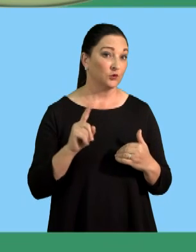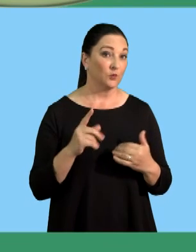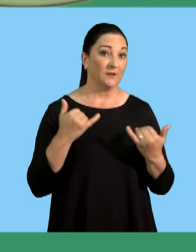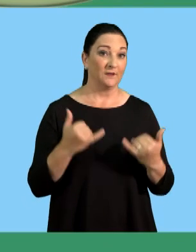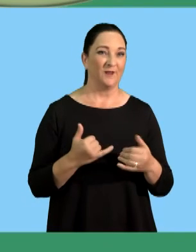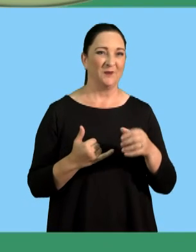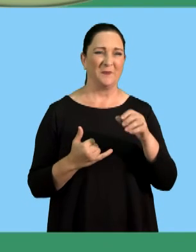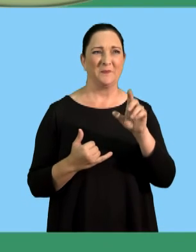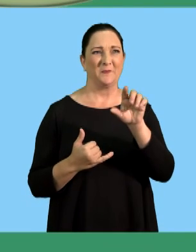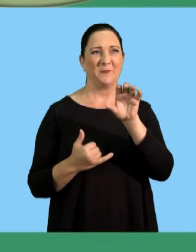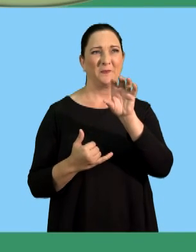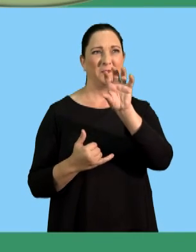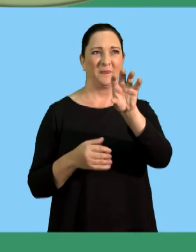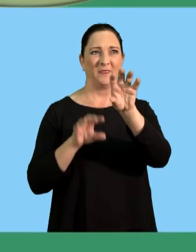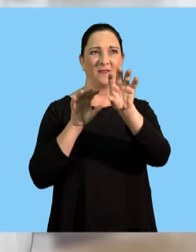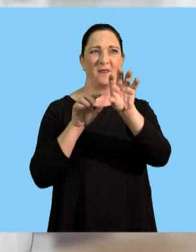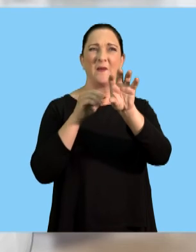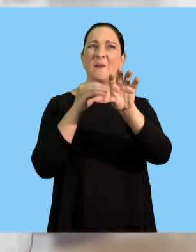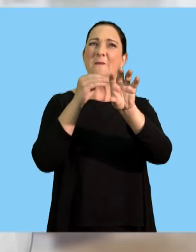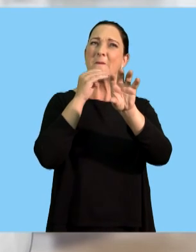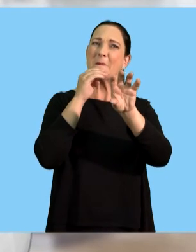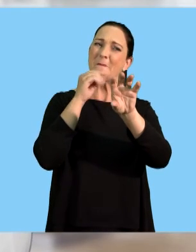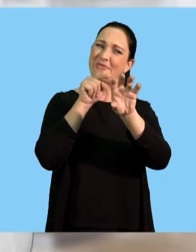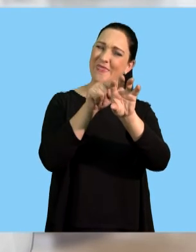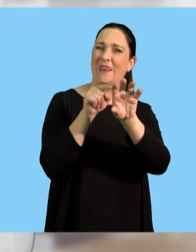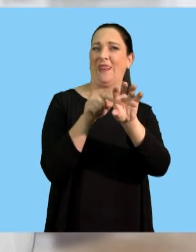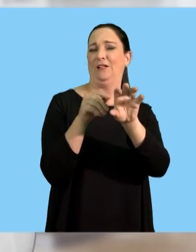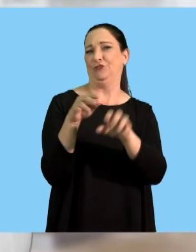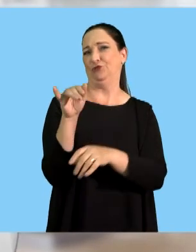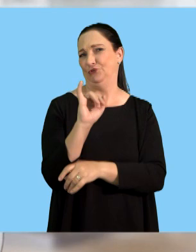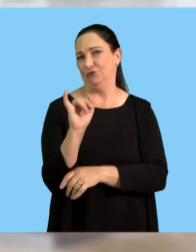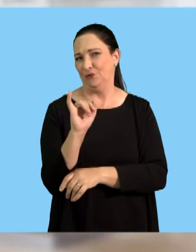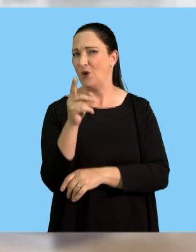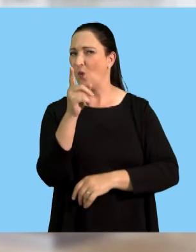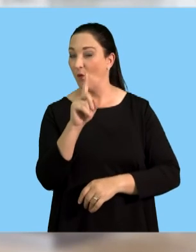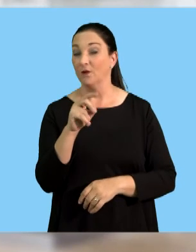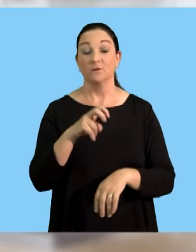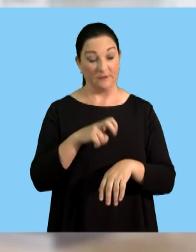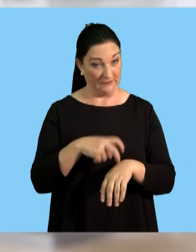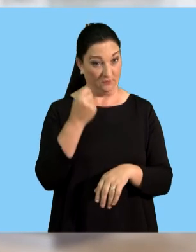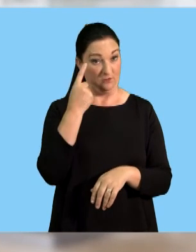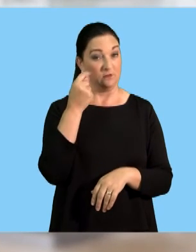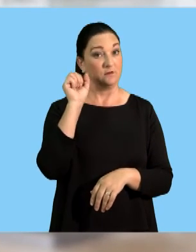of insurance because we need to understand what do we mean by the term insurance. Now,